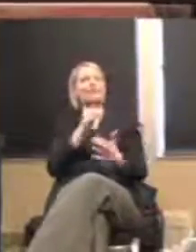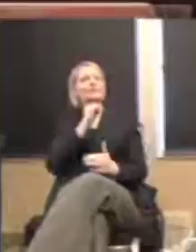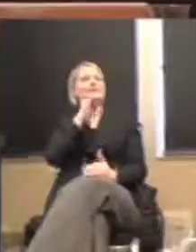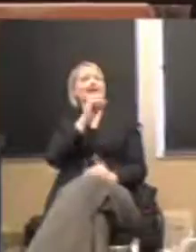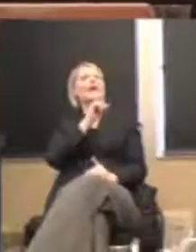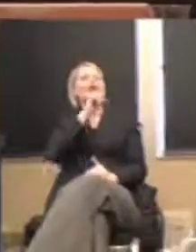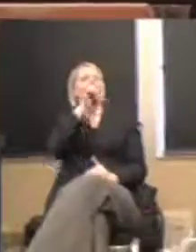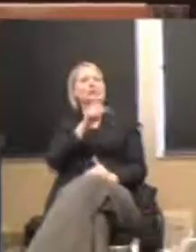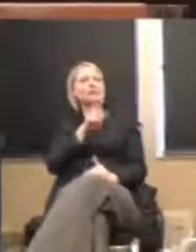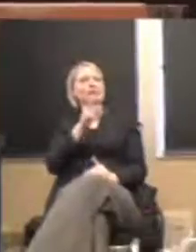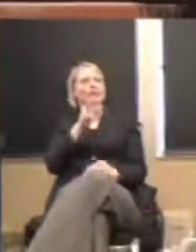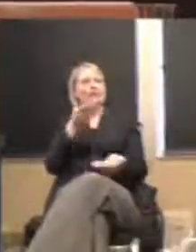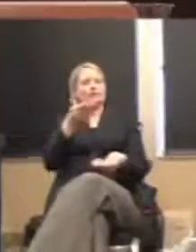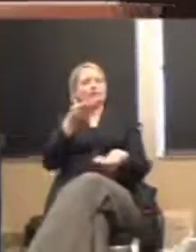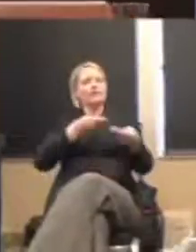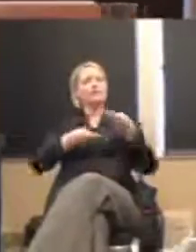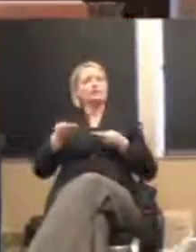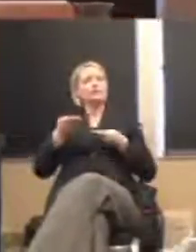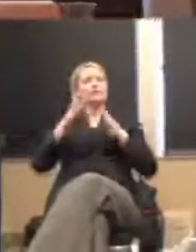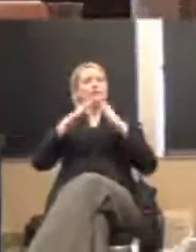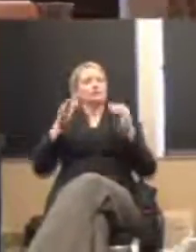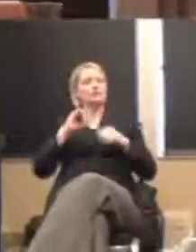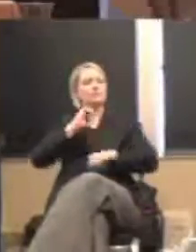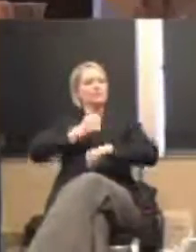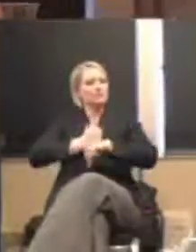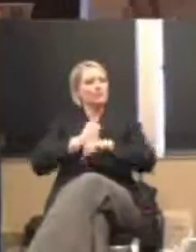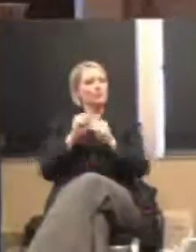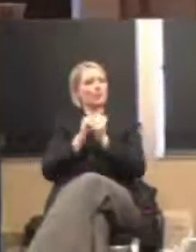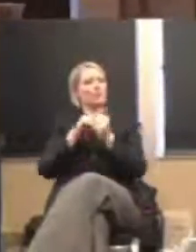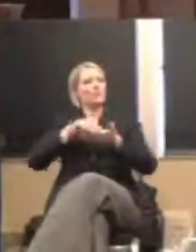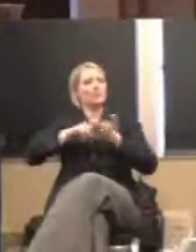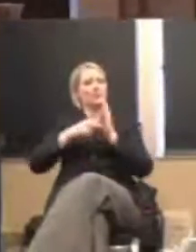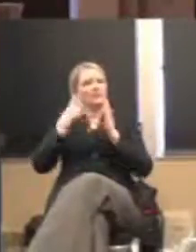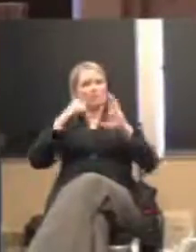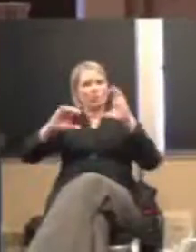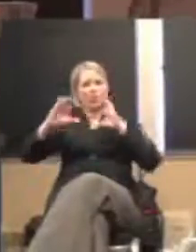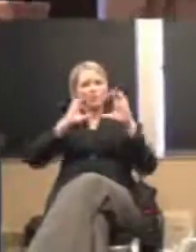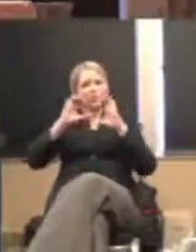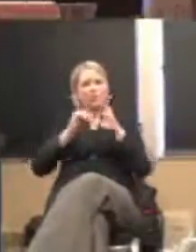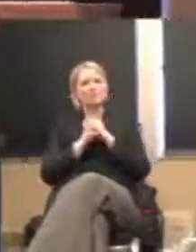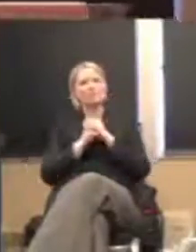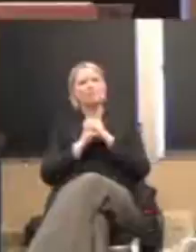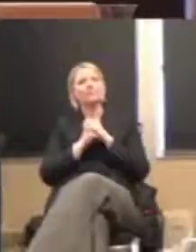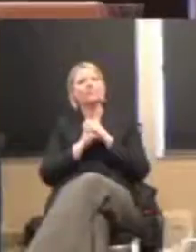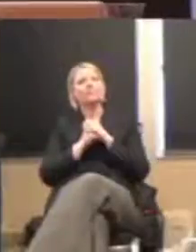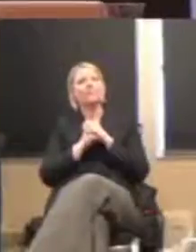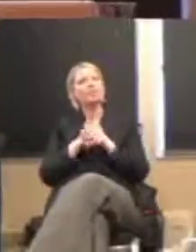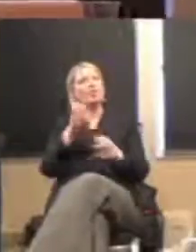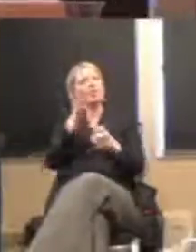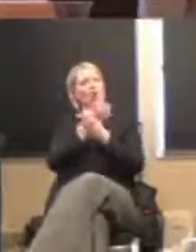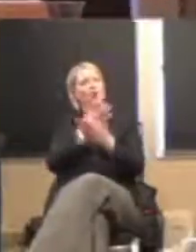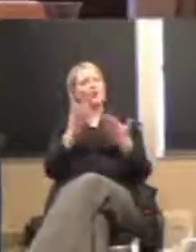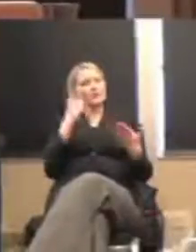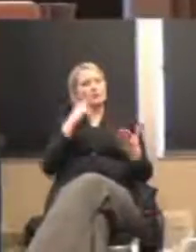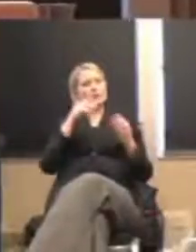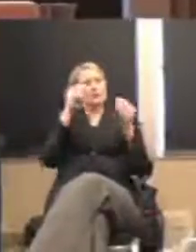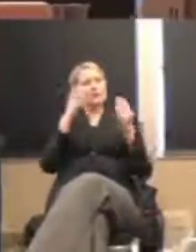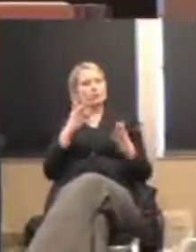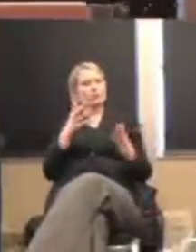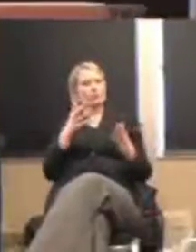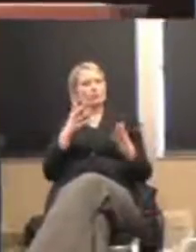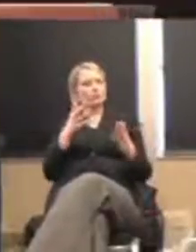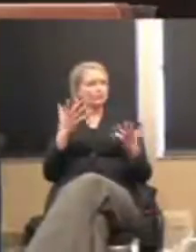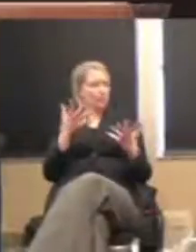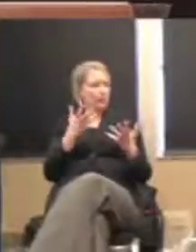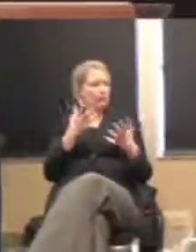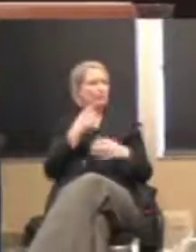an exchange system with the intent of communication. And the hard thing is for a teacher to say, you